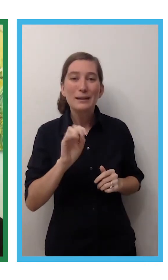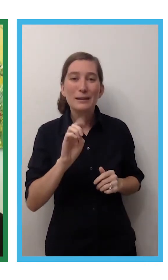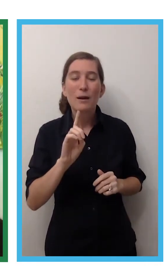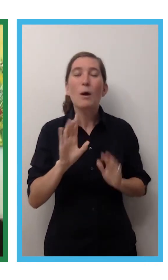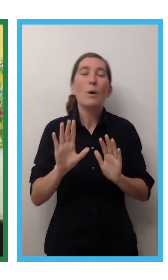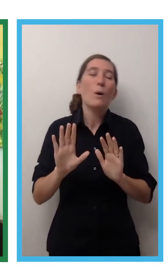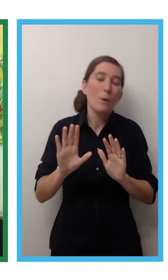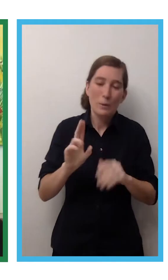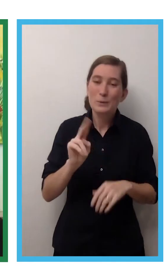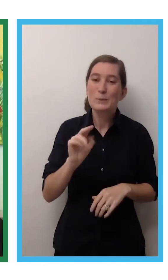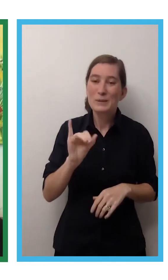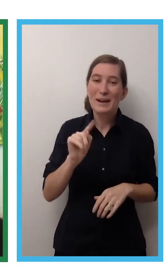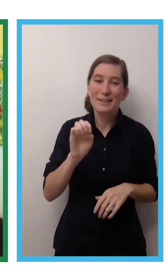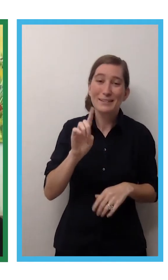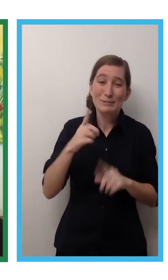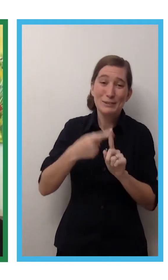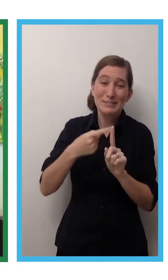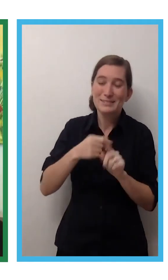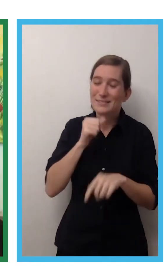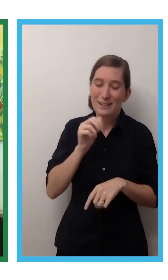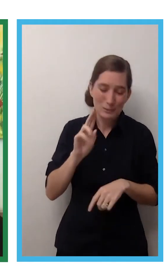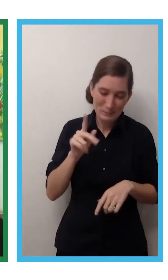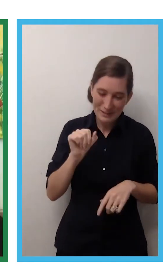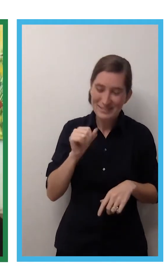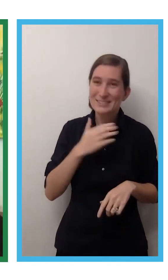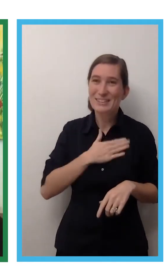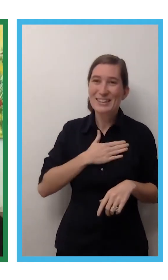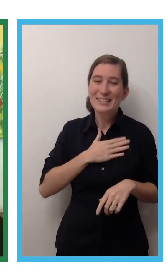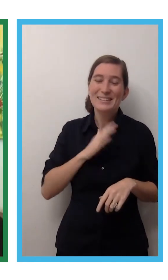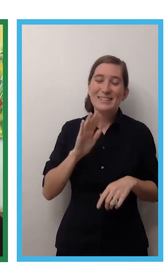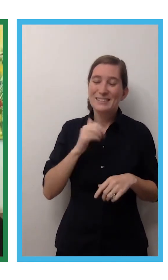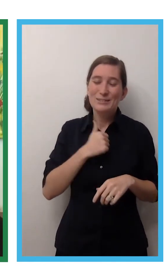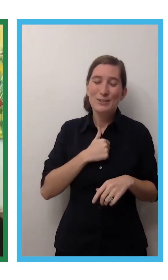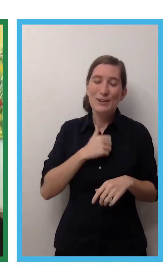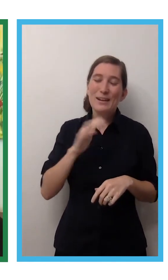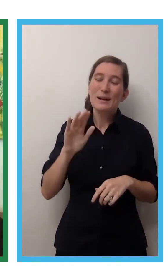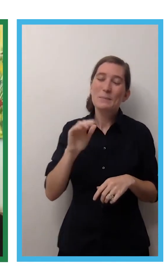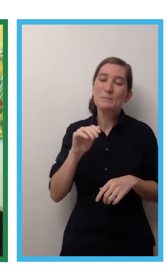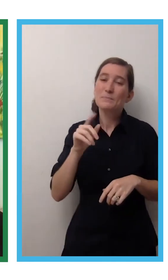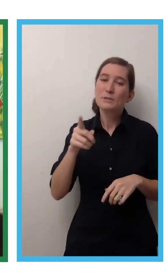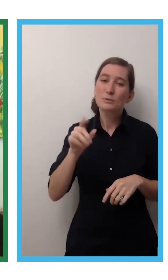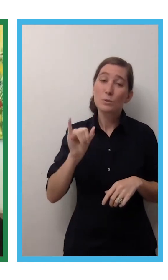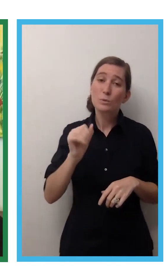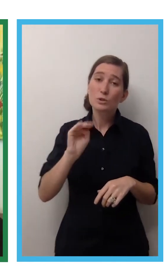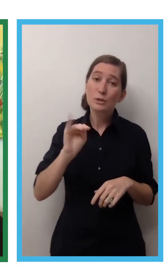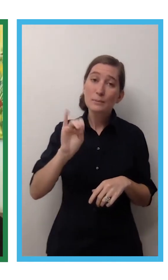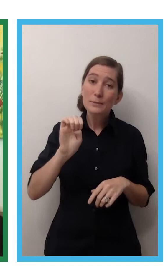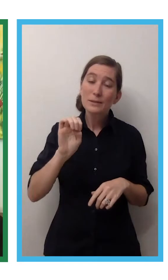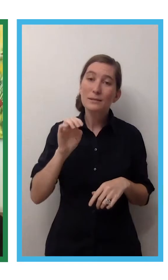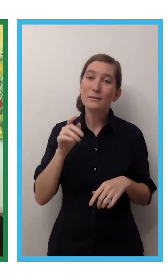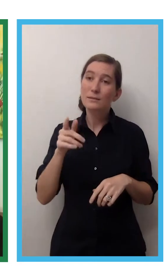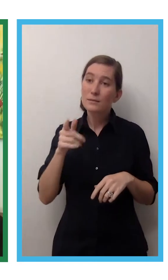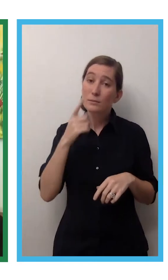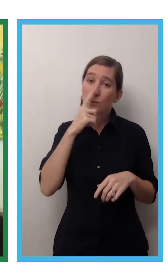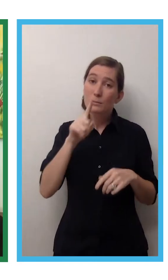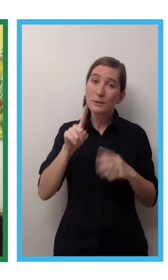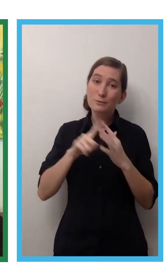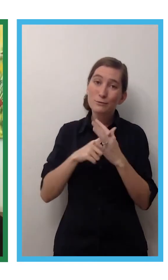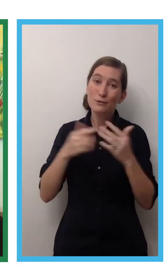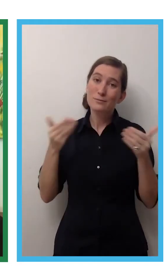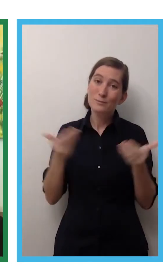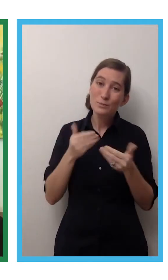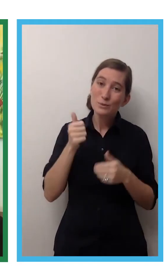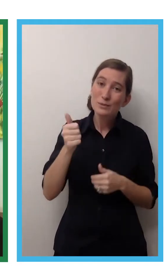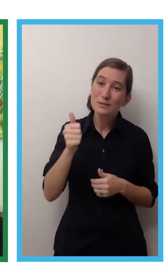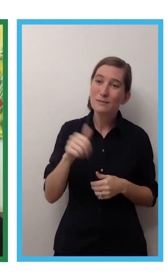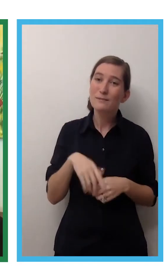United Rentals, not UPS. I apologize. United Rentals. So Jamie, to start off, do a little introduction. Introduction of yourself, please. You know,